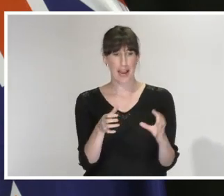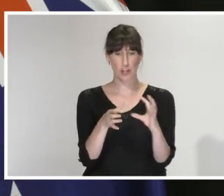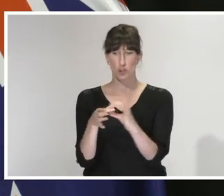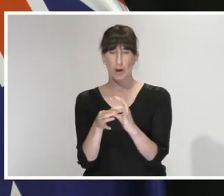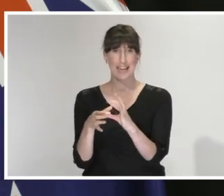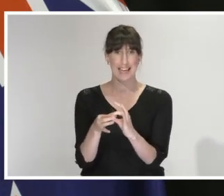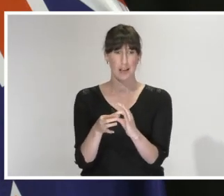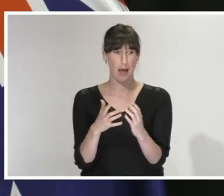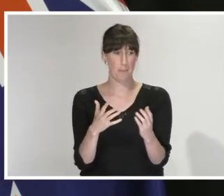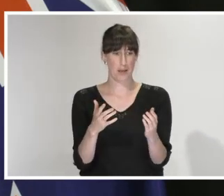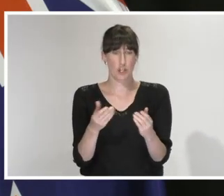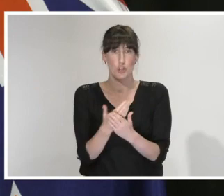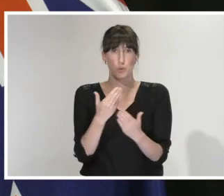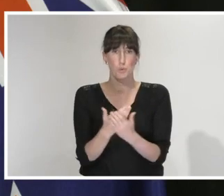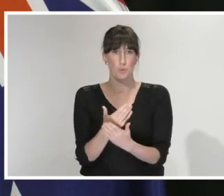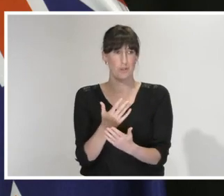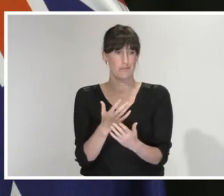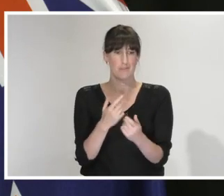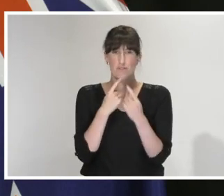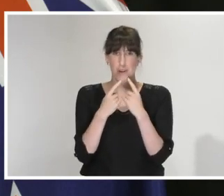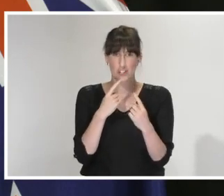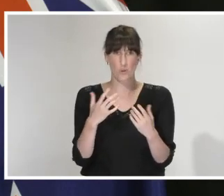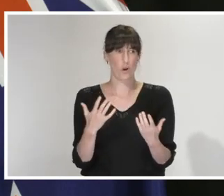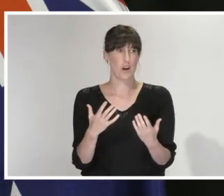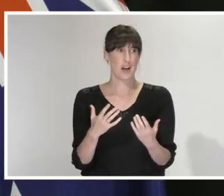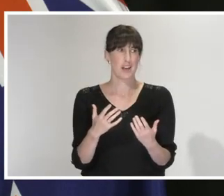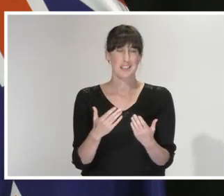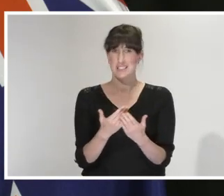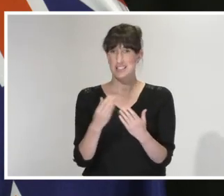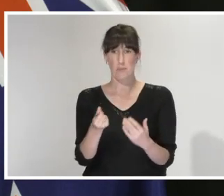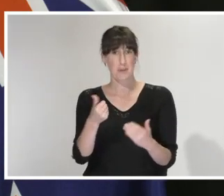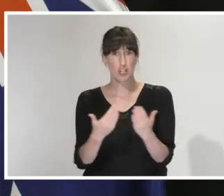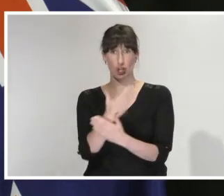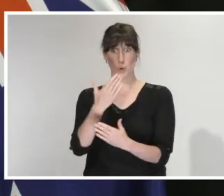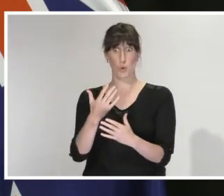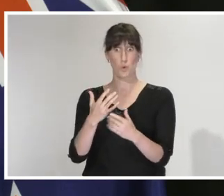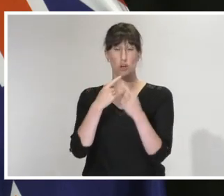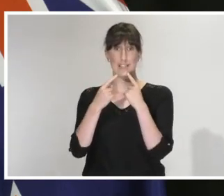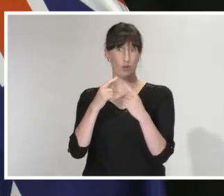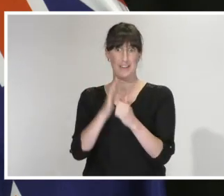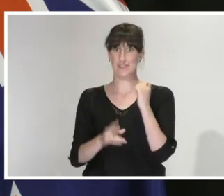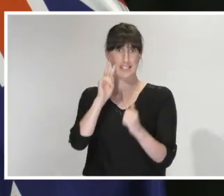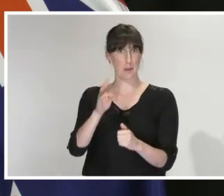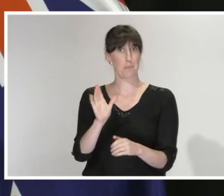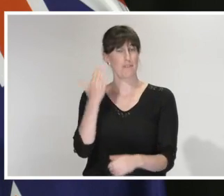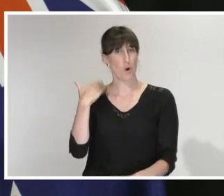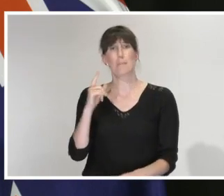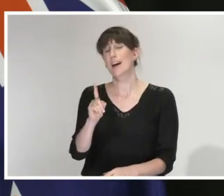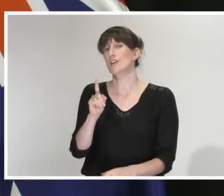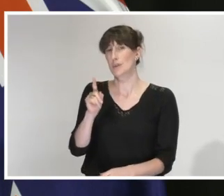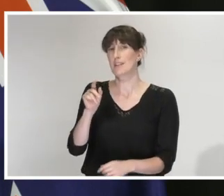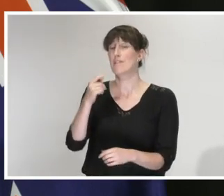will be new content. So there are some familiar faces I think you'll expect to see back on TV. Advertisements on those